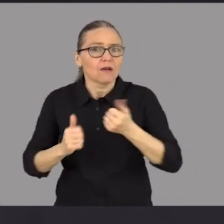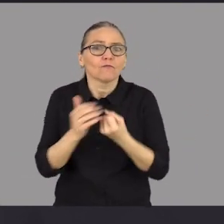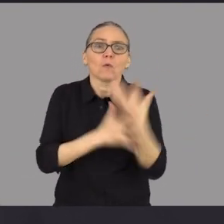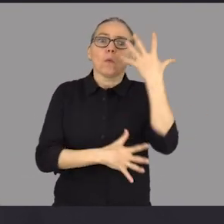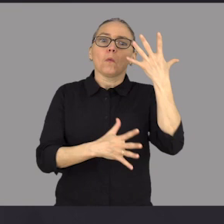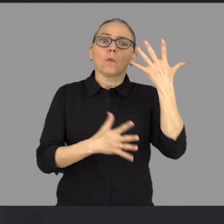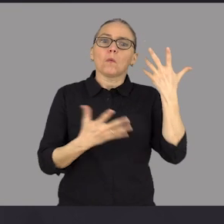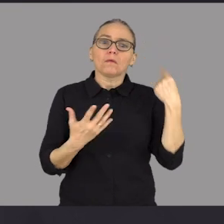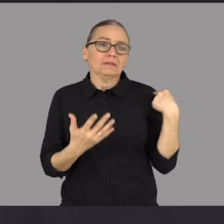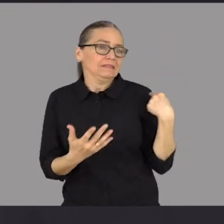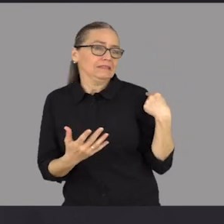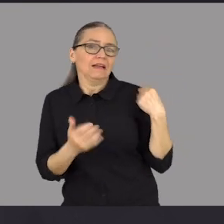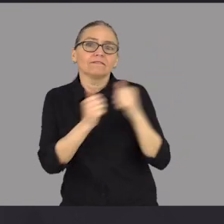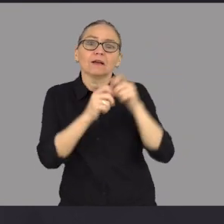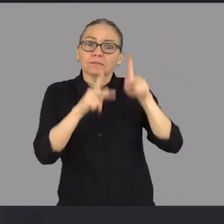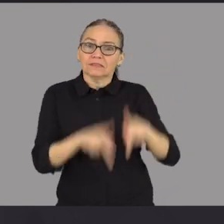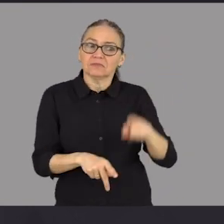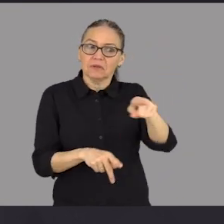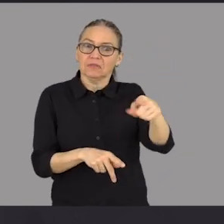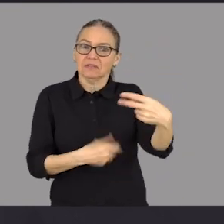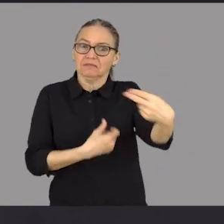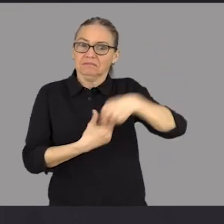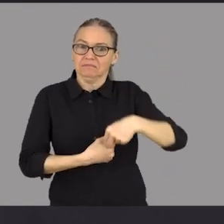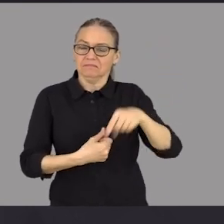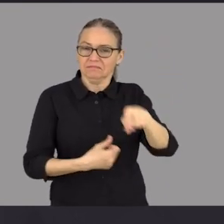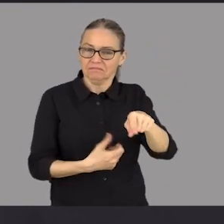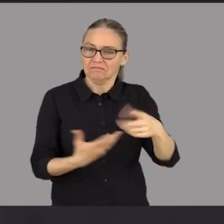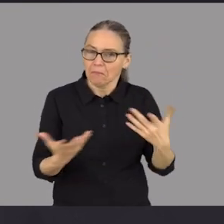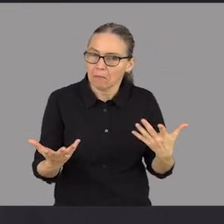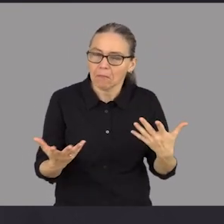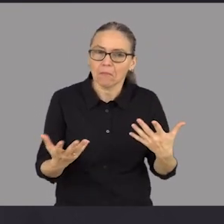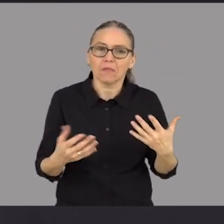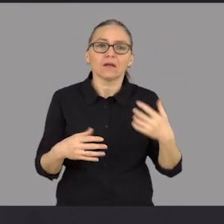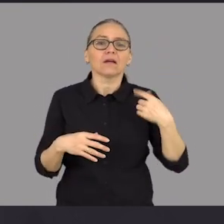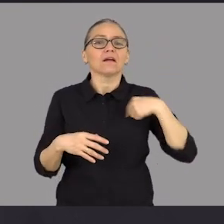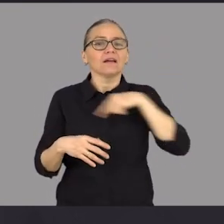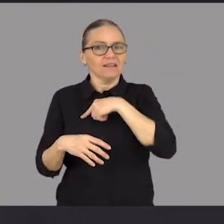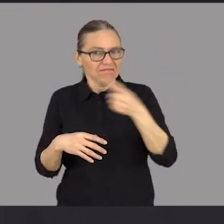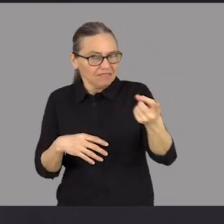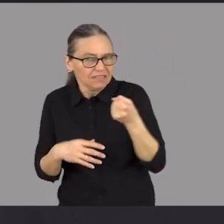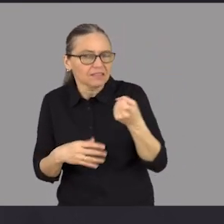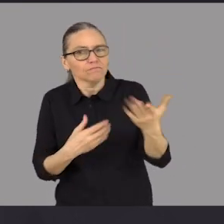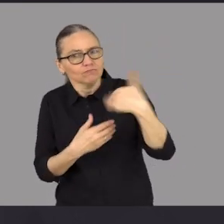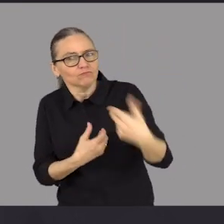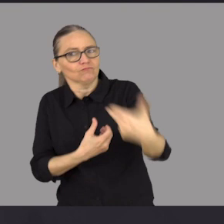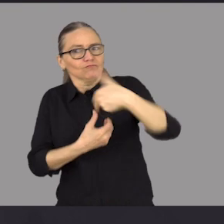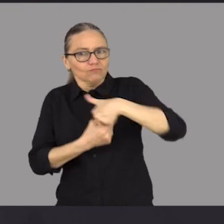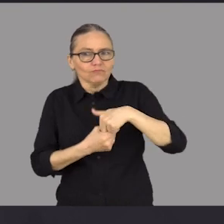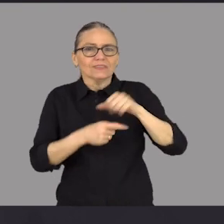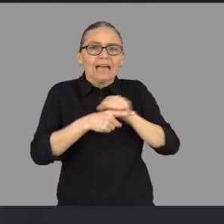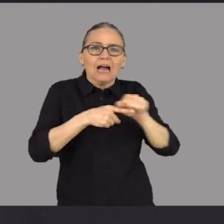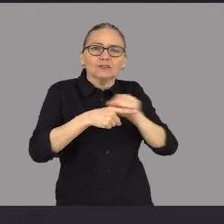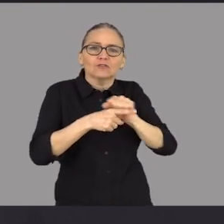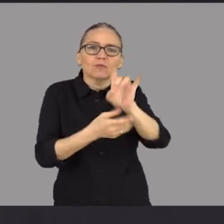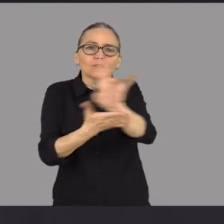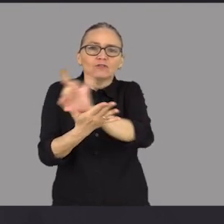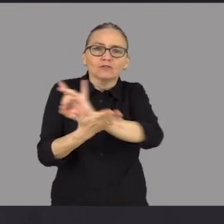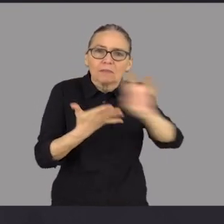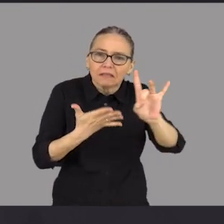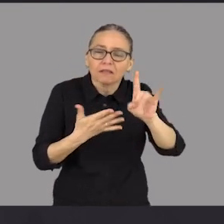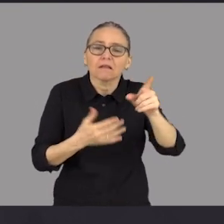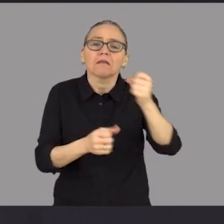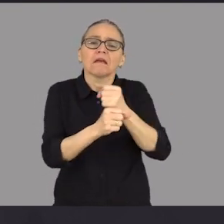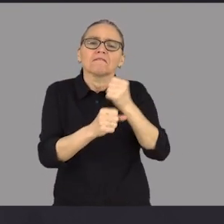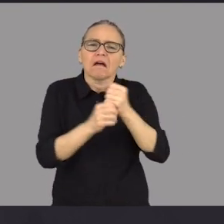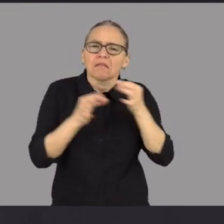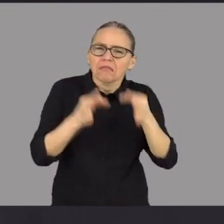them to be comfortable and see if we can find the right fit for them in our business. We also tried something new with one of our